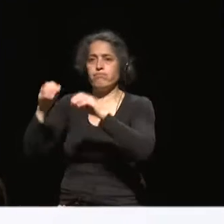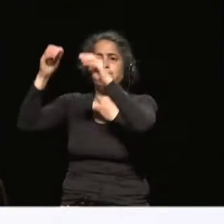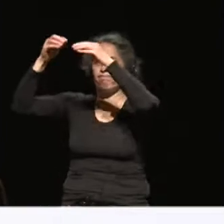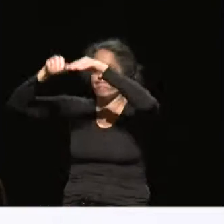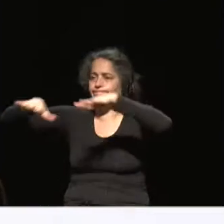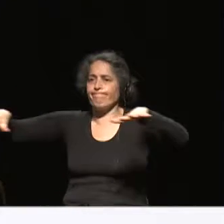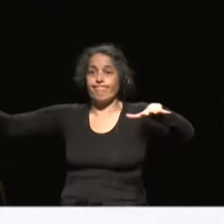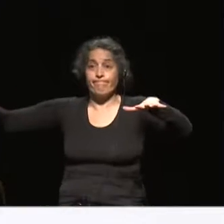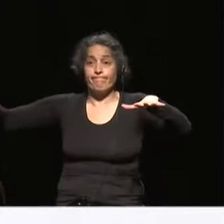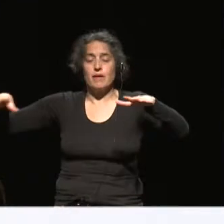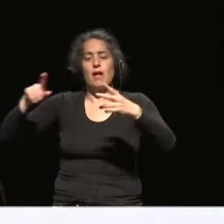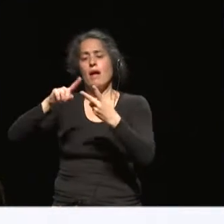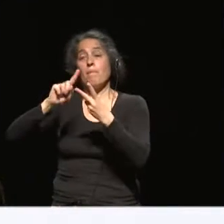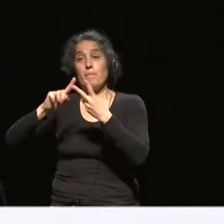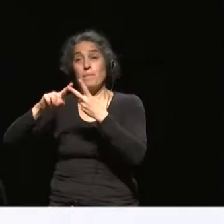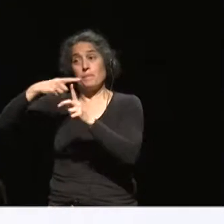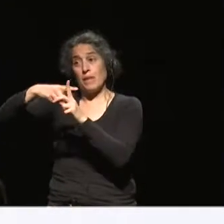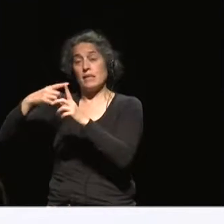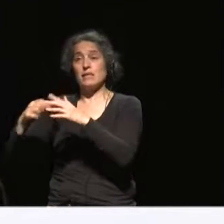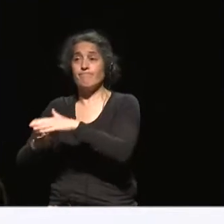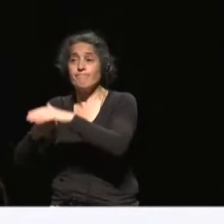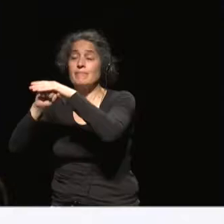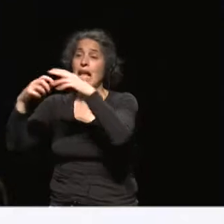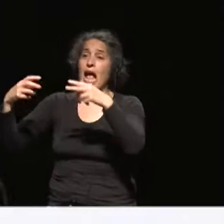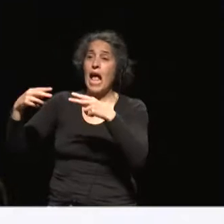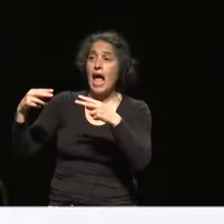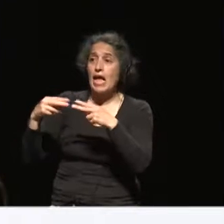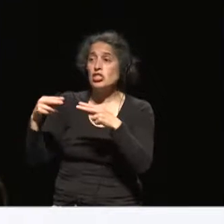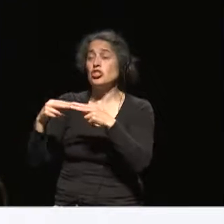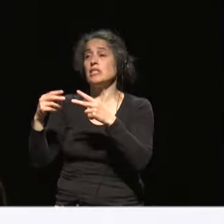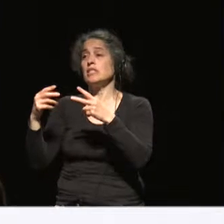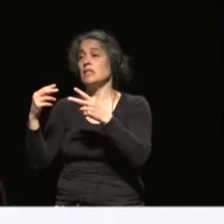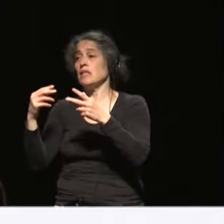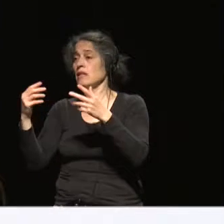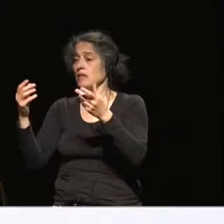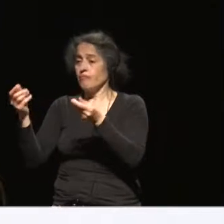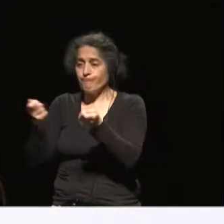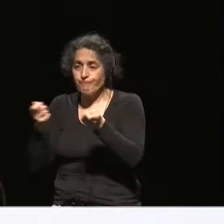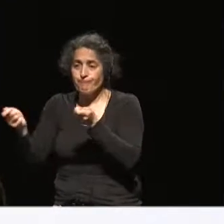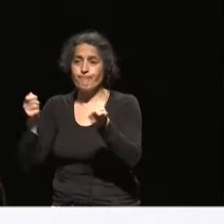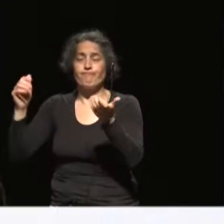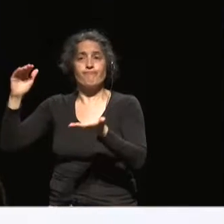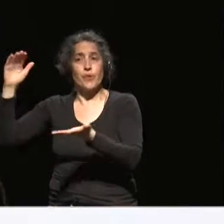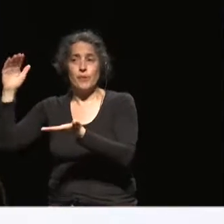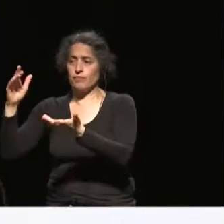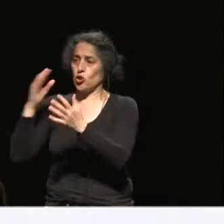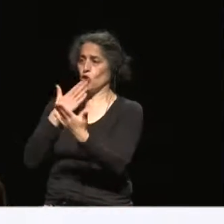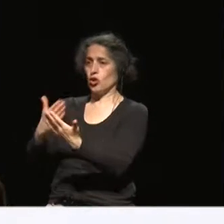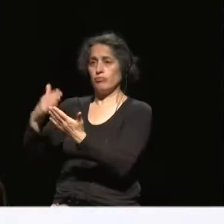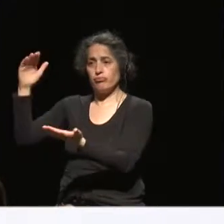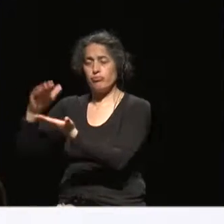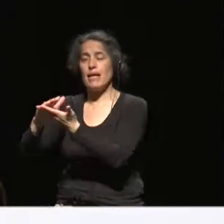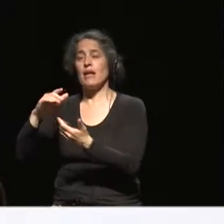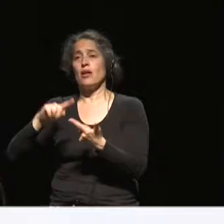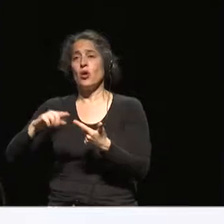also facilitated some funds for energy efficiency projects in Ukraine, Moldova,